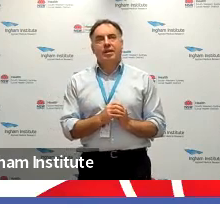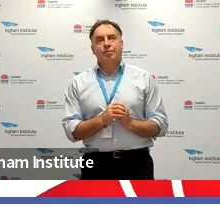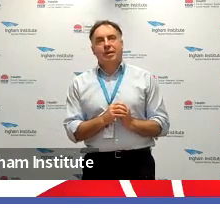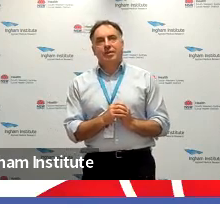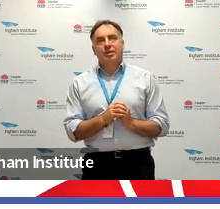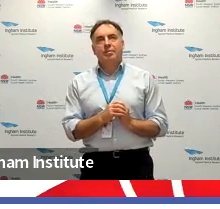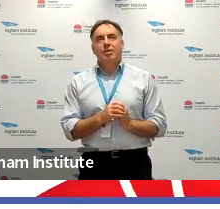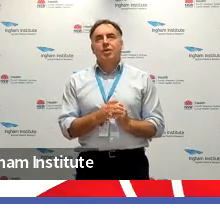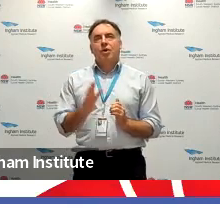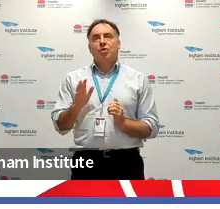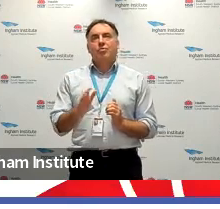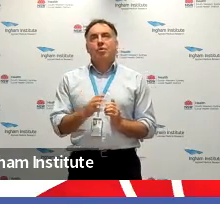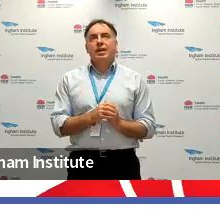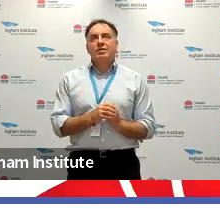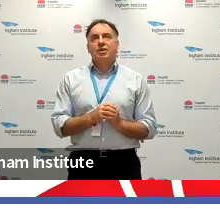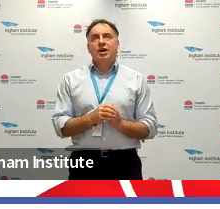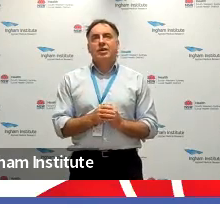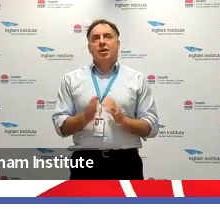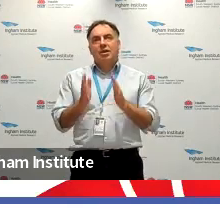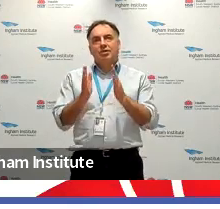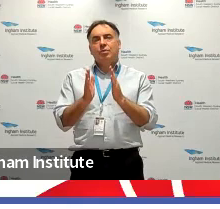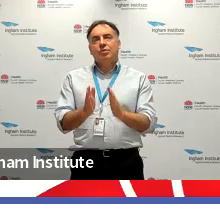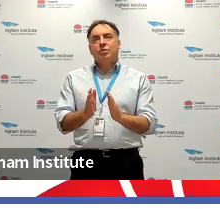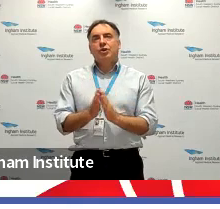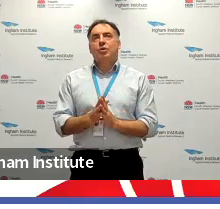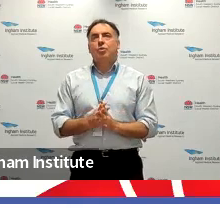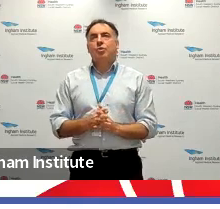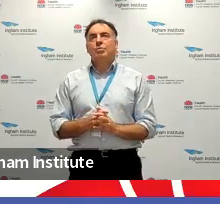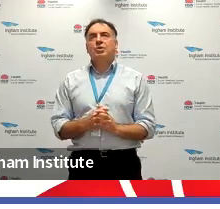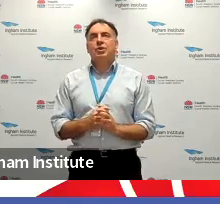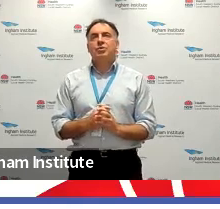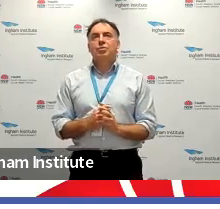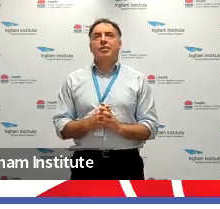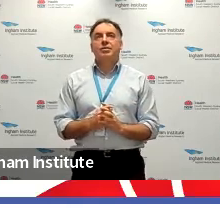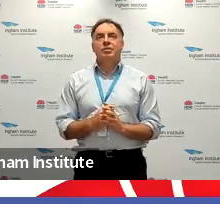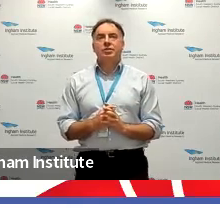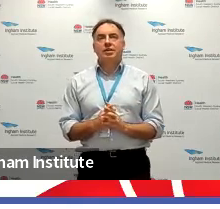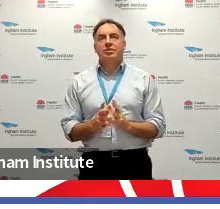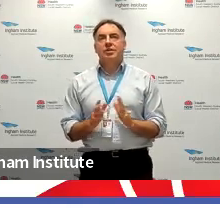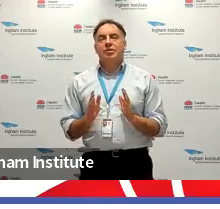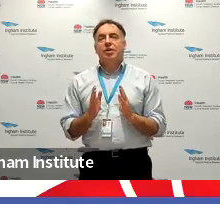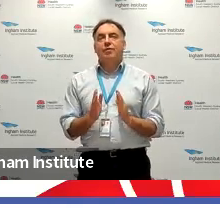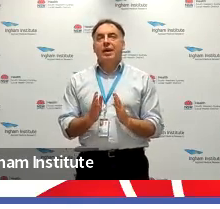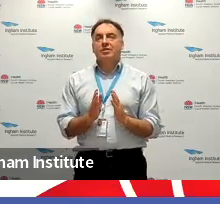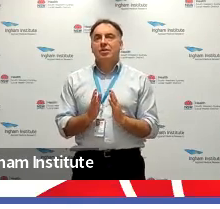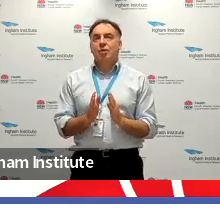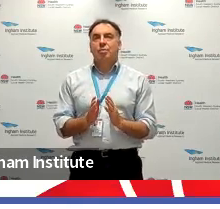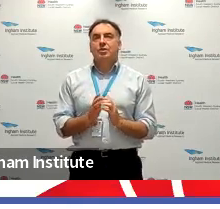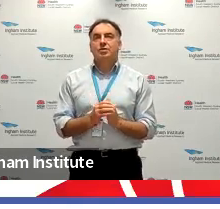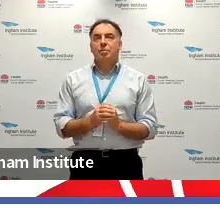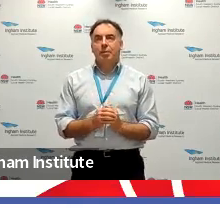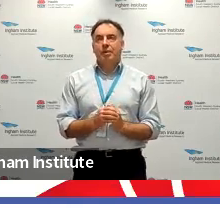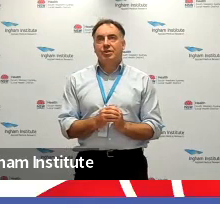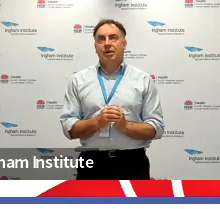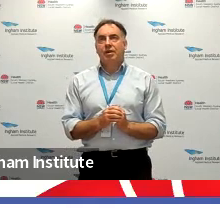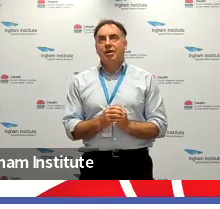towards the end of pregnancy. On the right-hand side, I just wanted to show you all the maternal characteristics that affect a